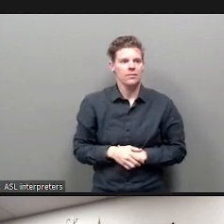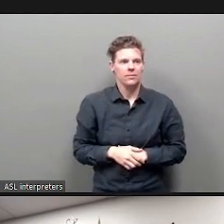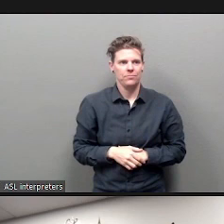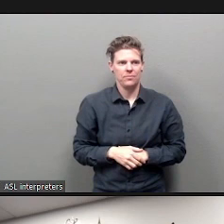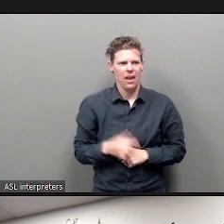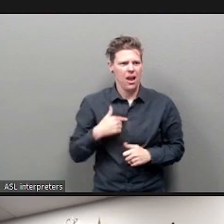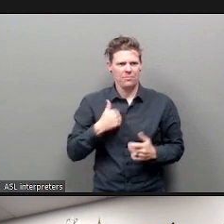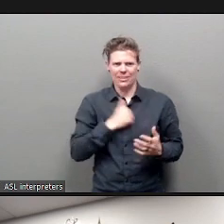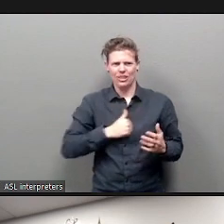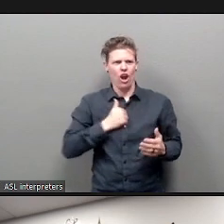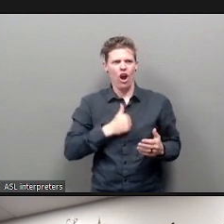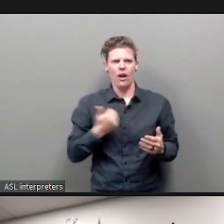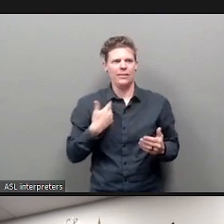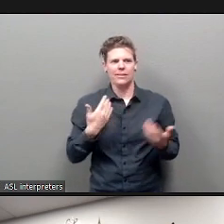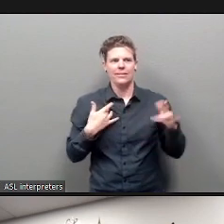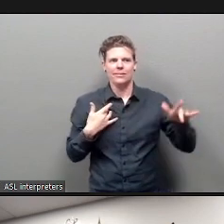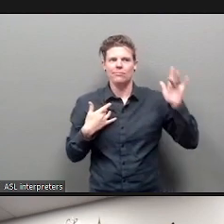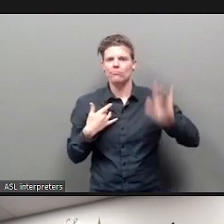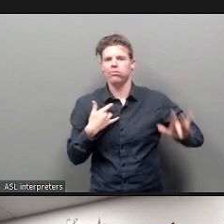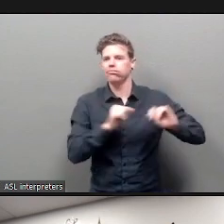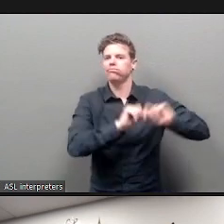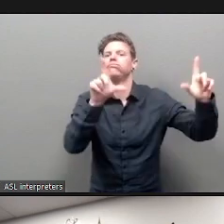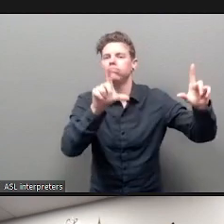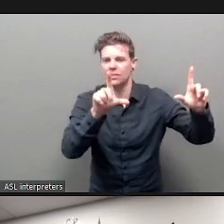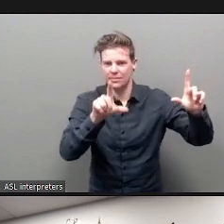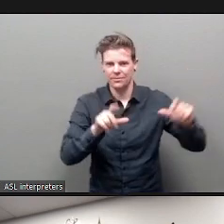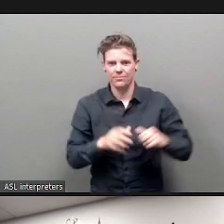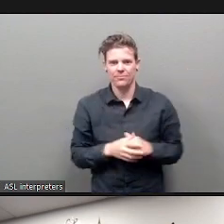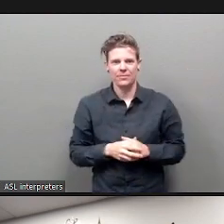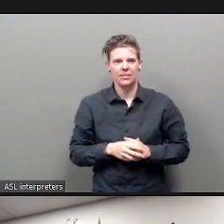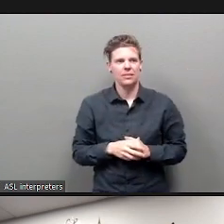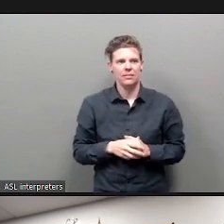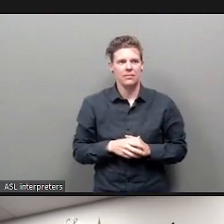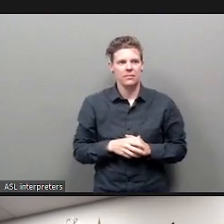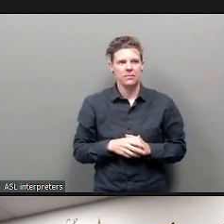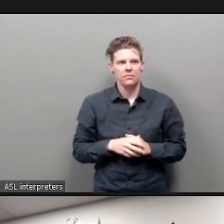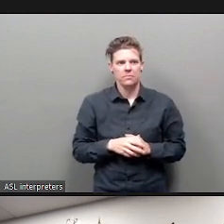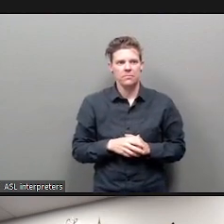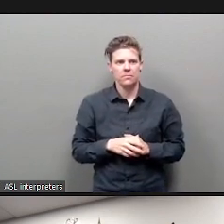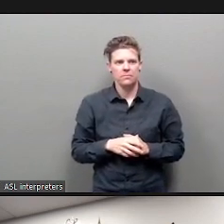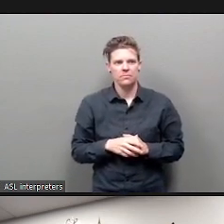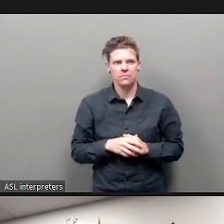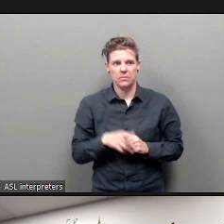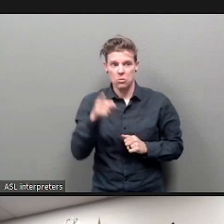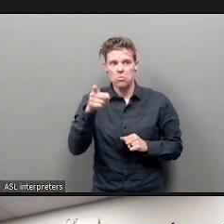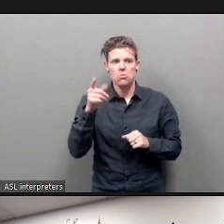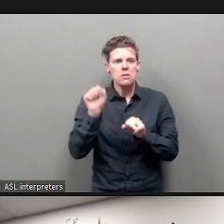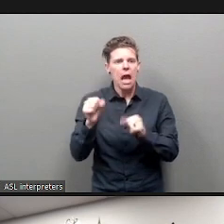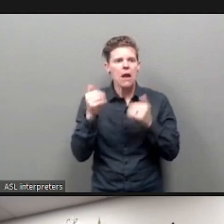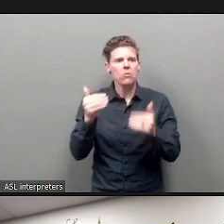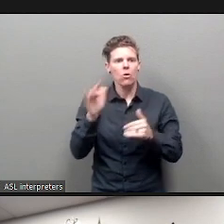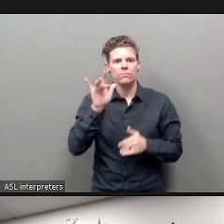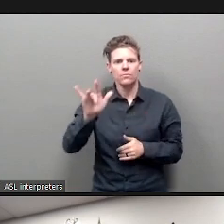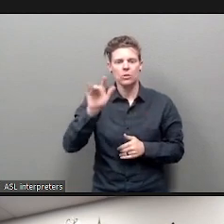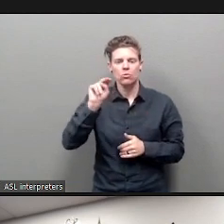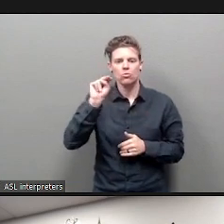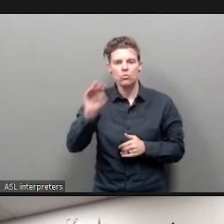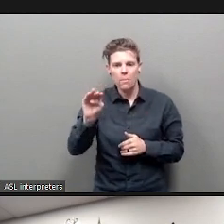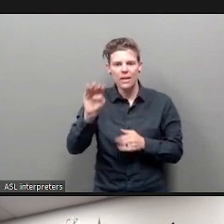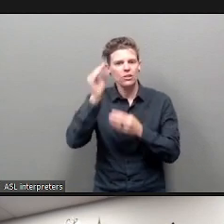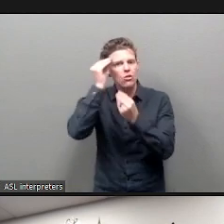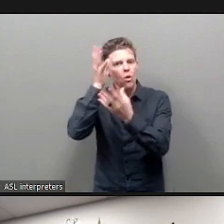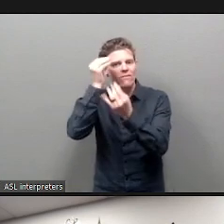So, but if you haven't enabled it, you can go to NM Notify and basically get